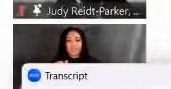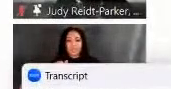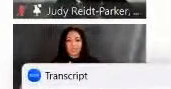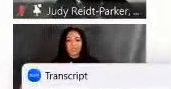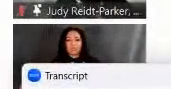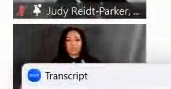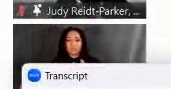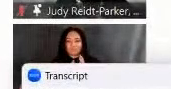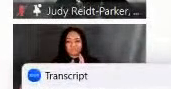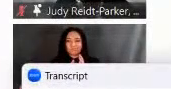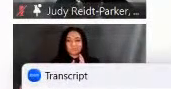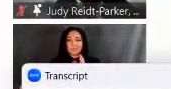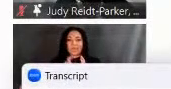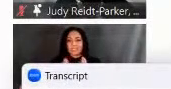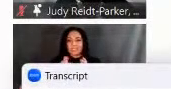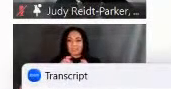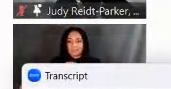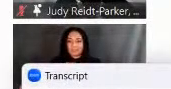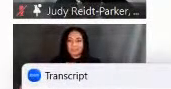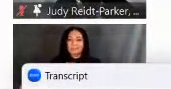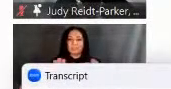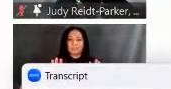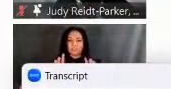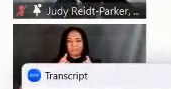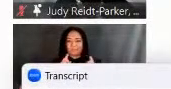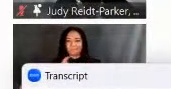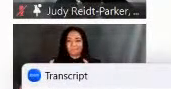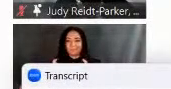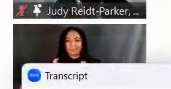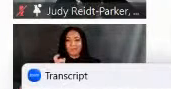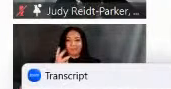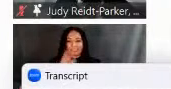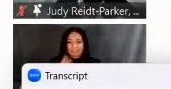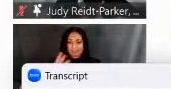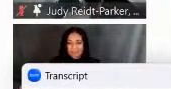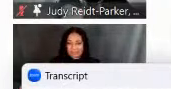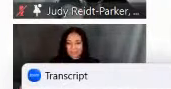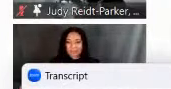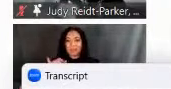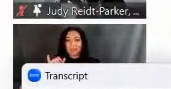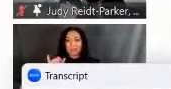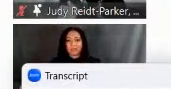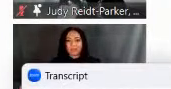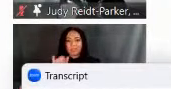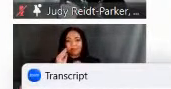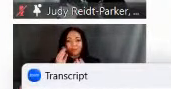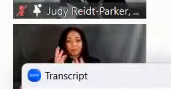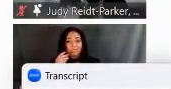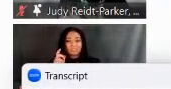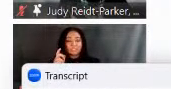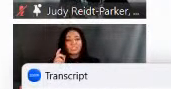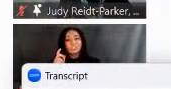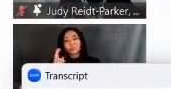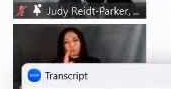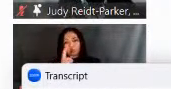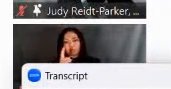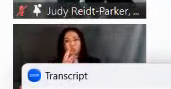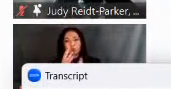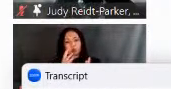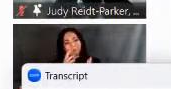DRDP needs to be administered every 6 months and that the data needs to be used to inform the educational